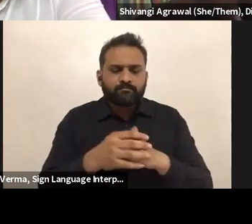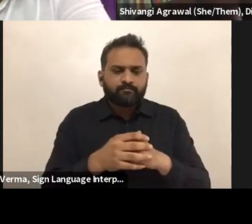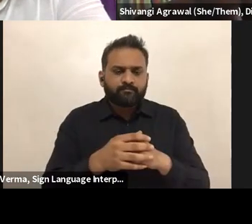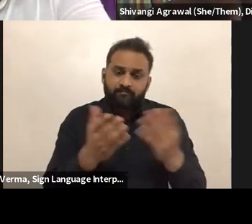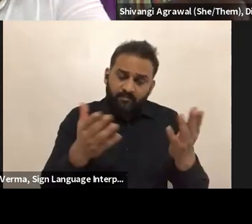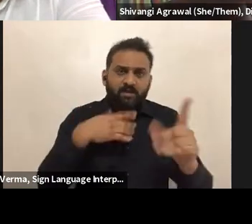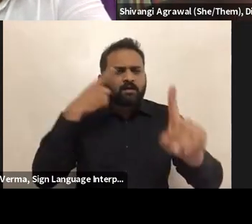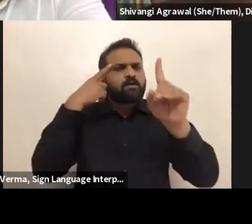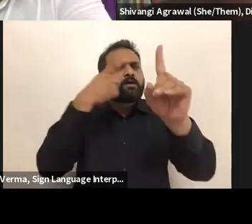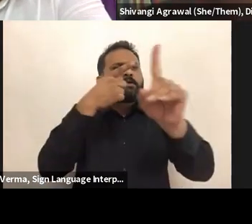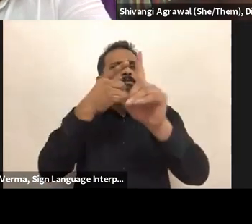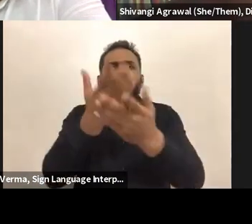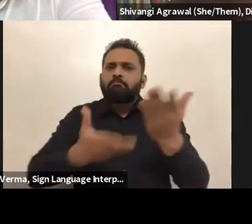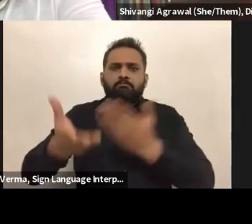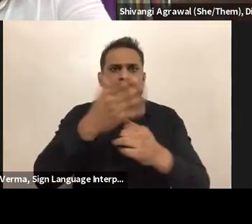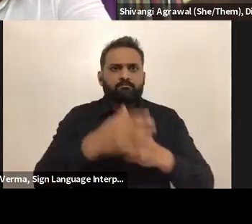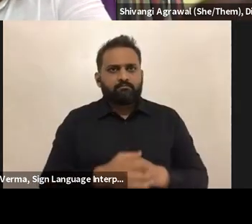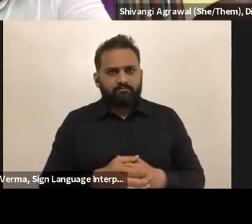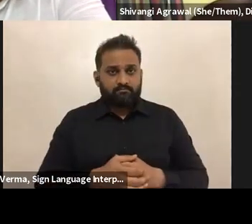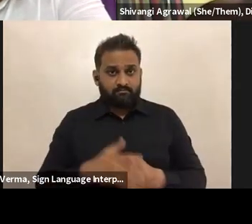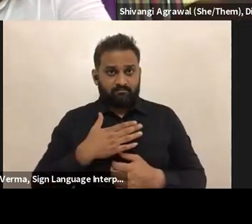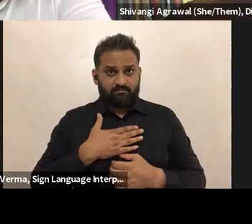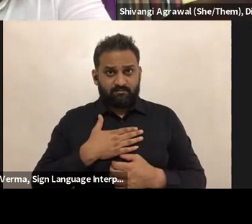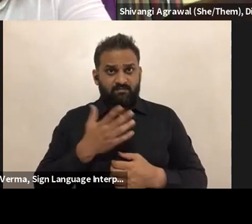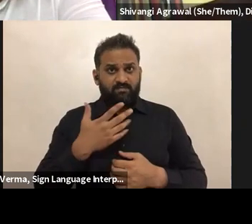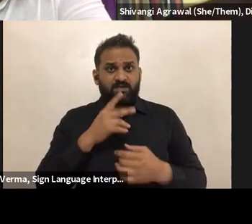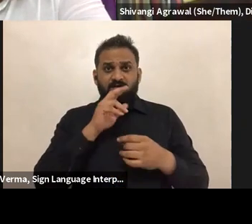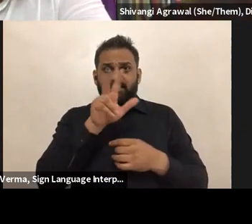goals. I will ask the 8 members,